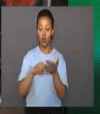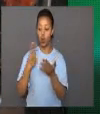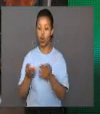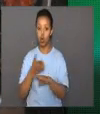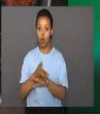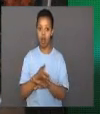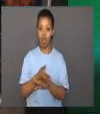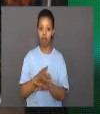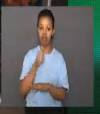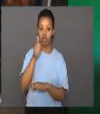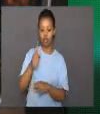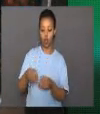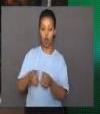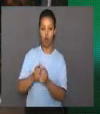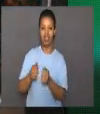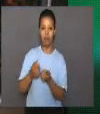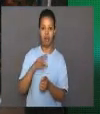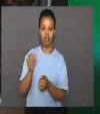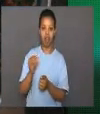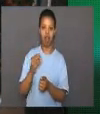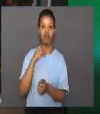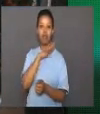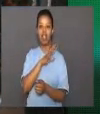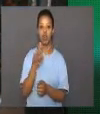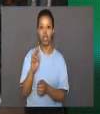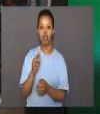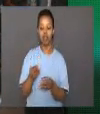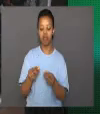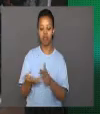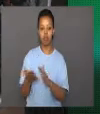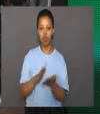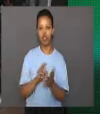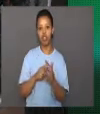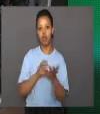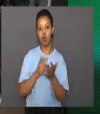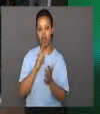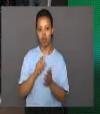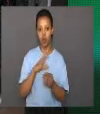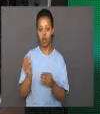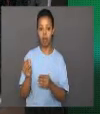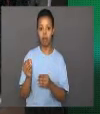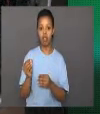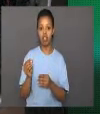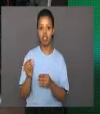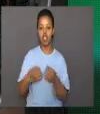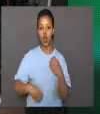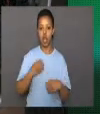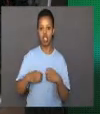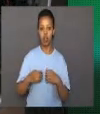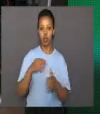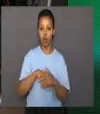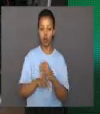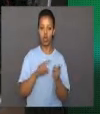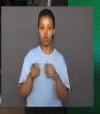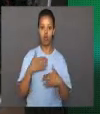down and decompose, along with dead insects, animals, feces, and